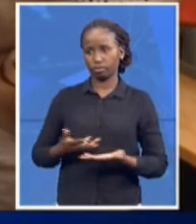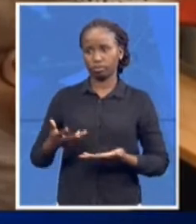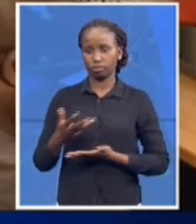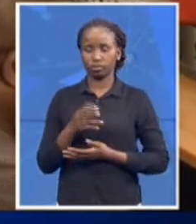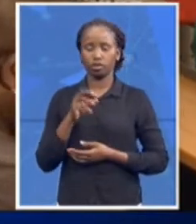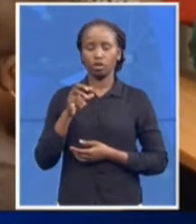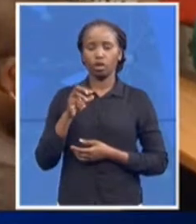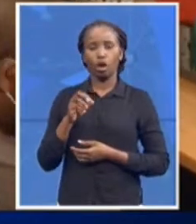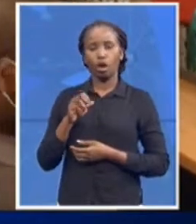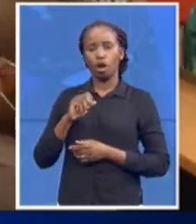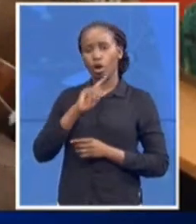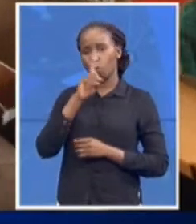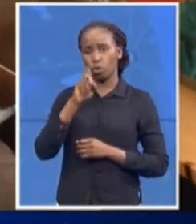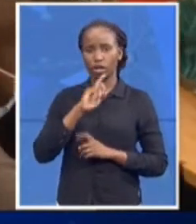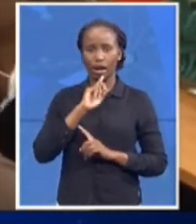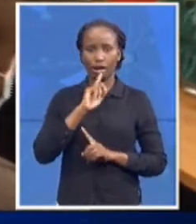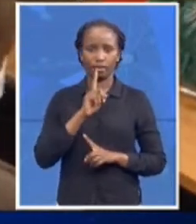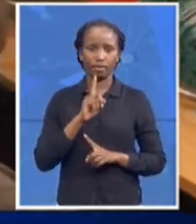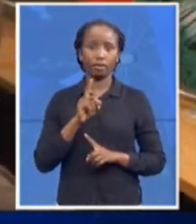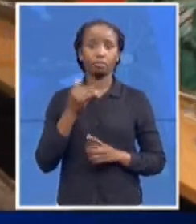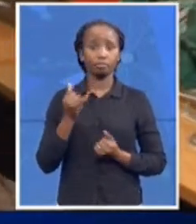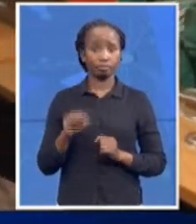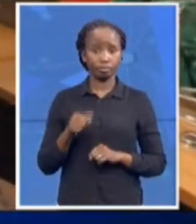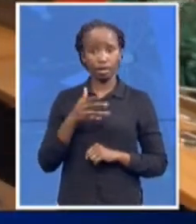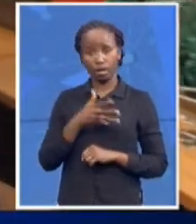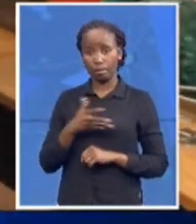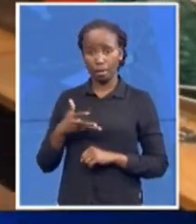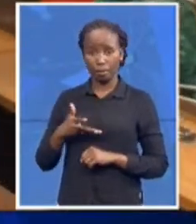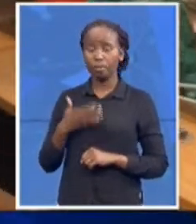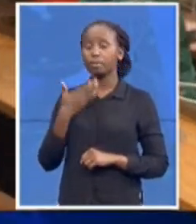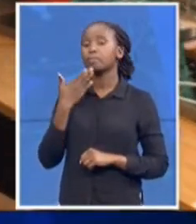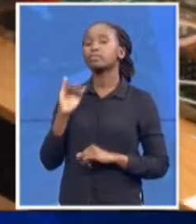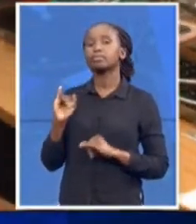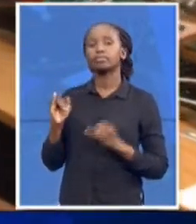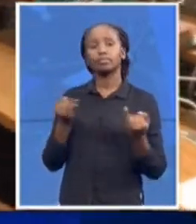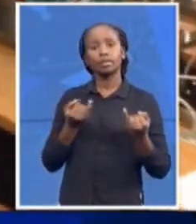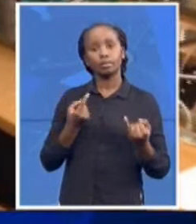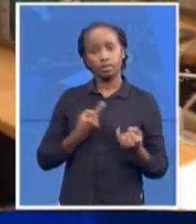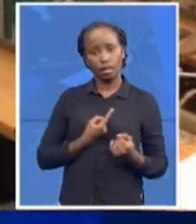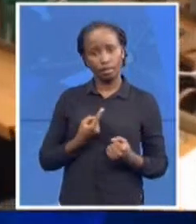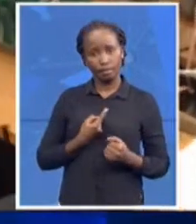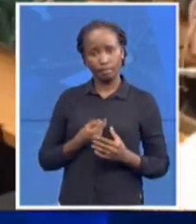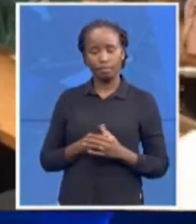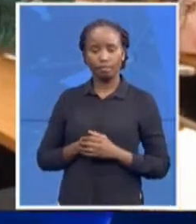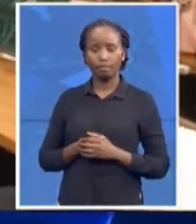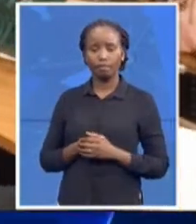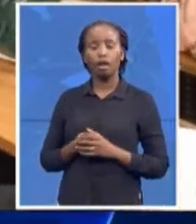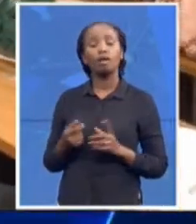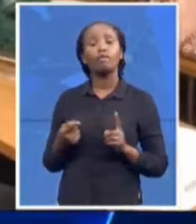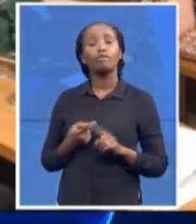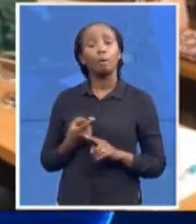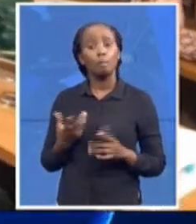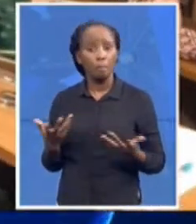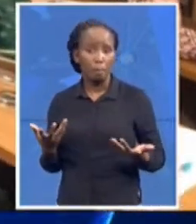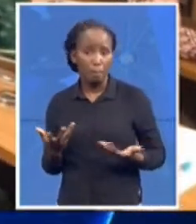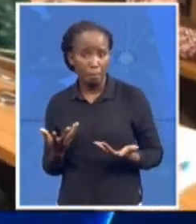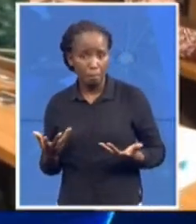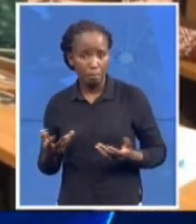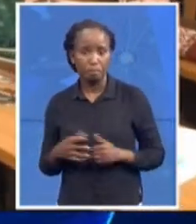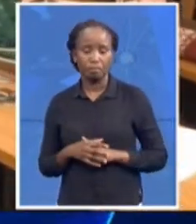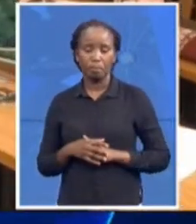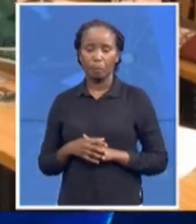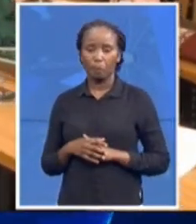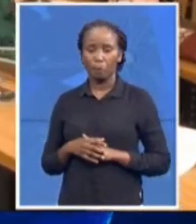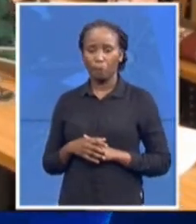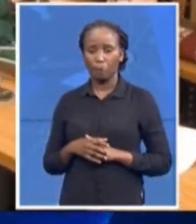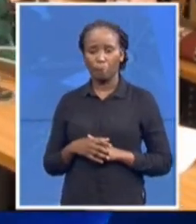reintroduce yourself, your network, and your question, please. It's Nathi again from the Newsroom Africa. I